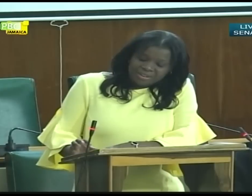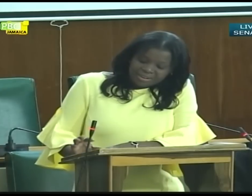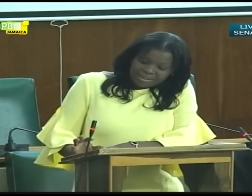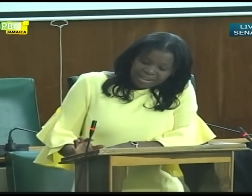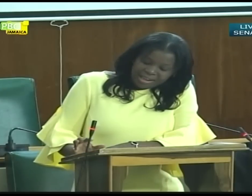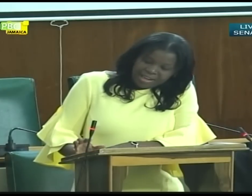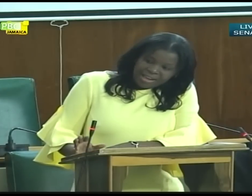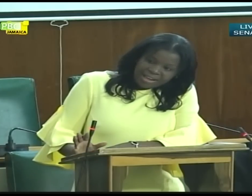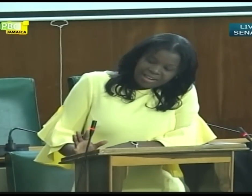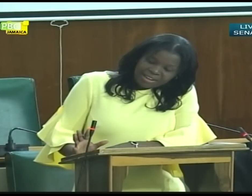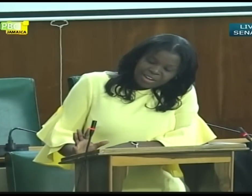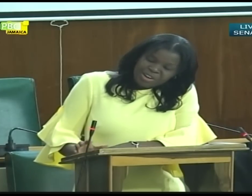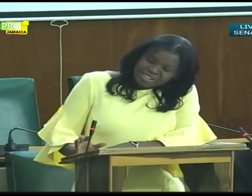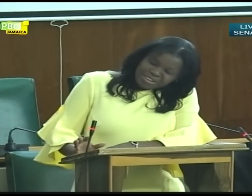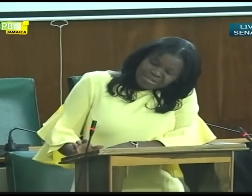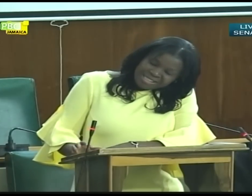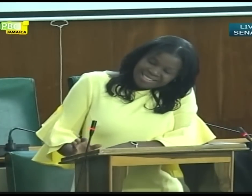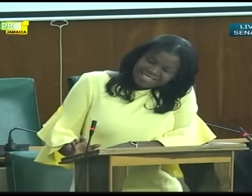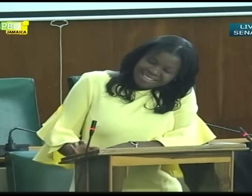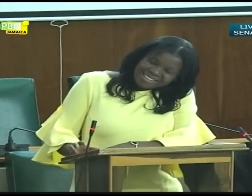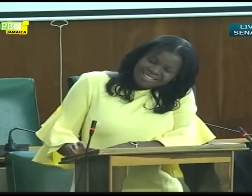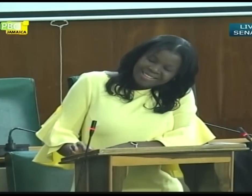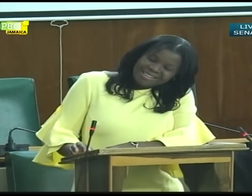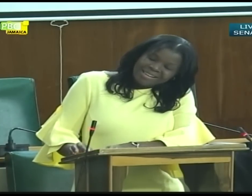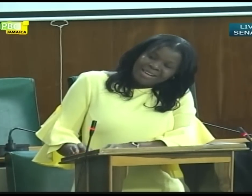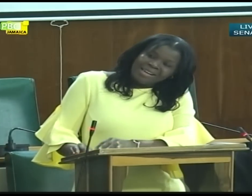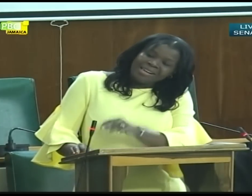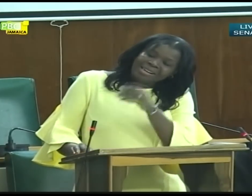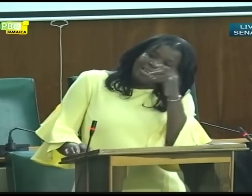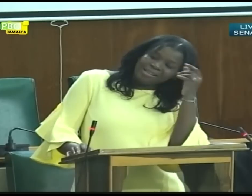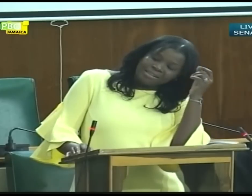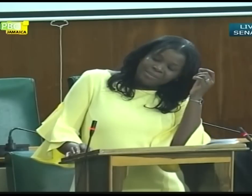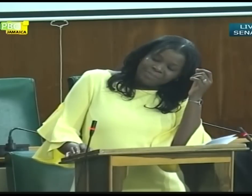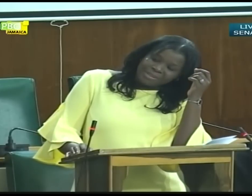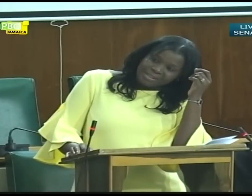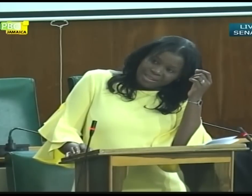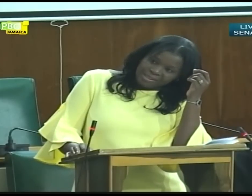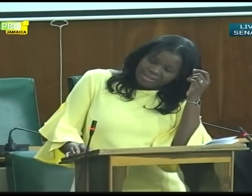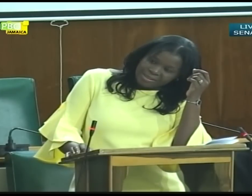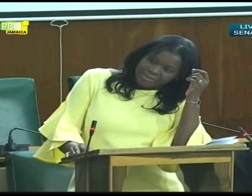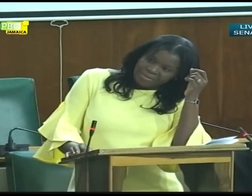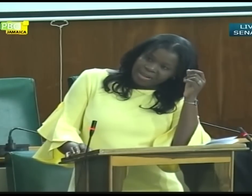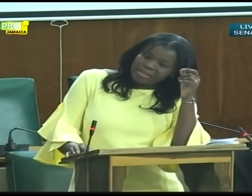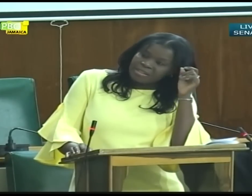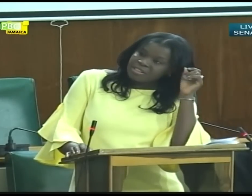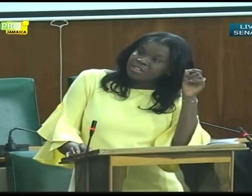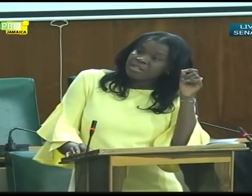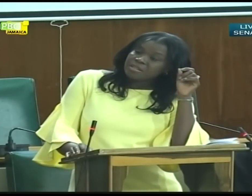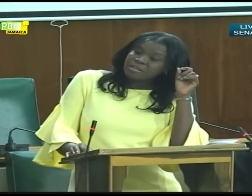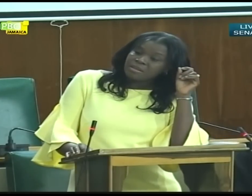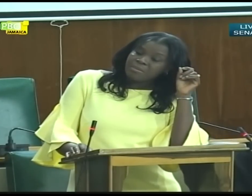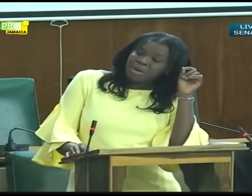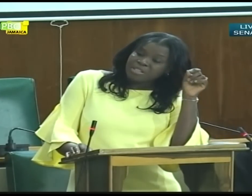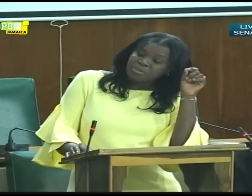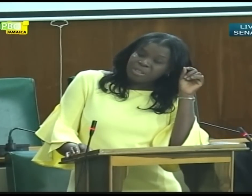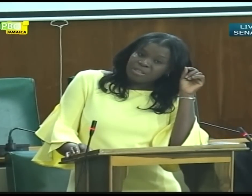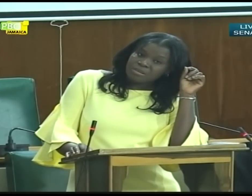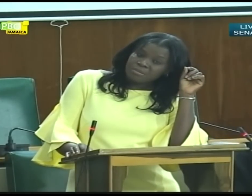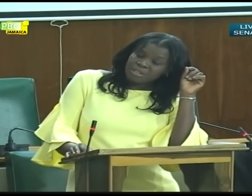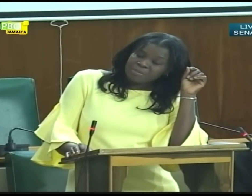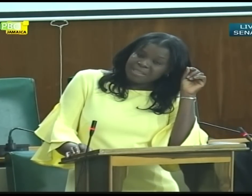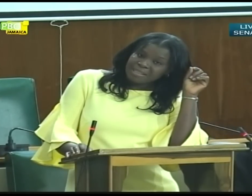And clause 33, as I said, it states that decisions must